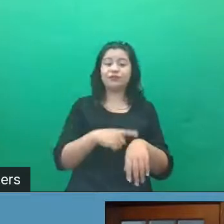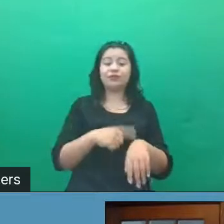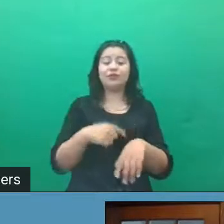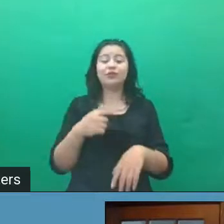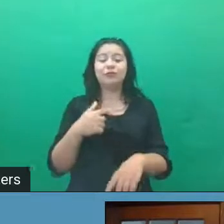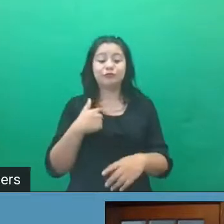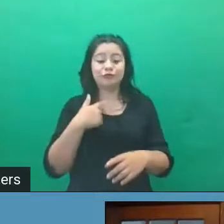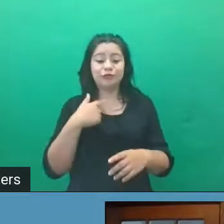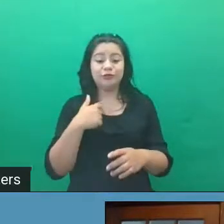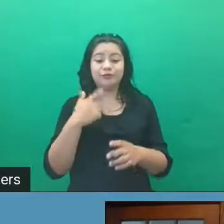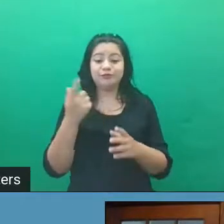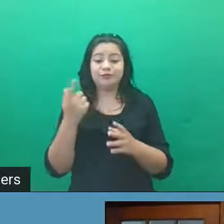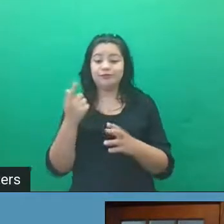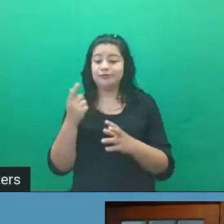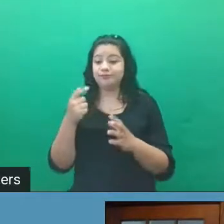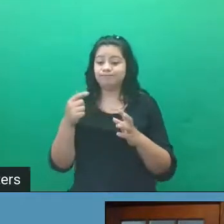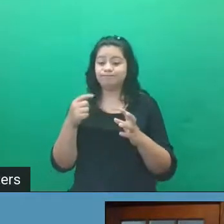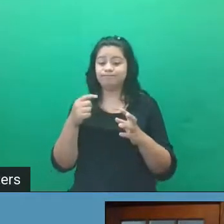doing programs,